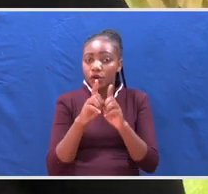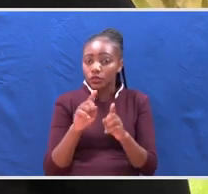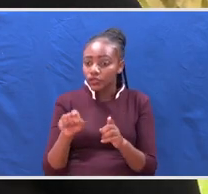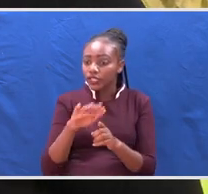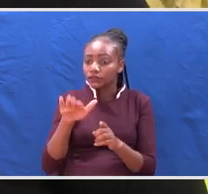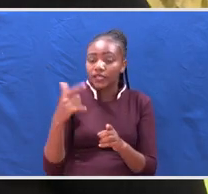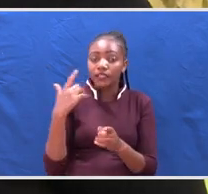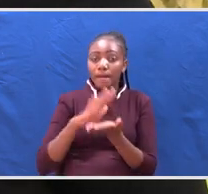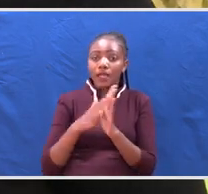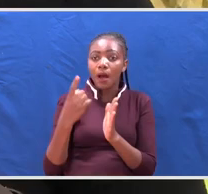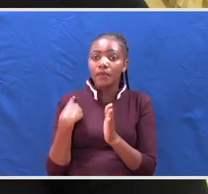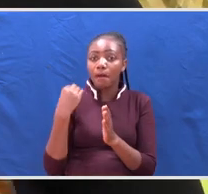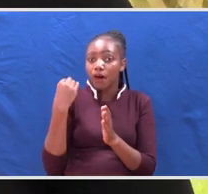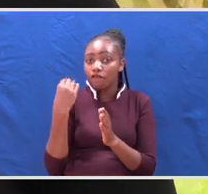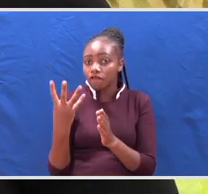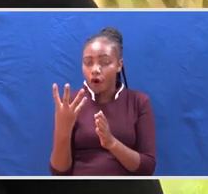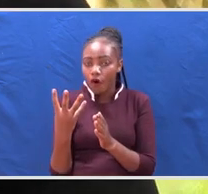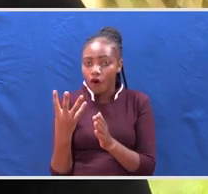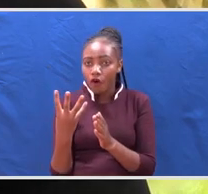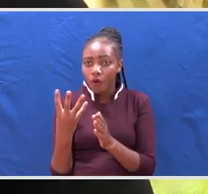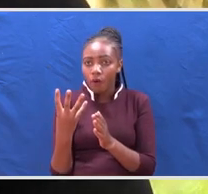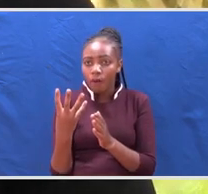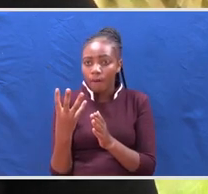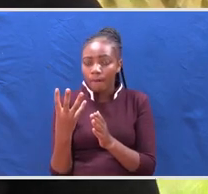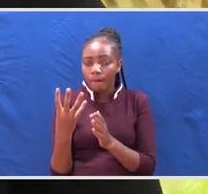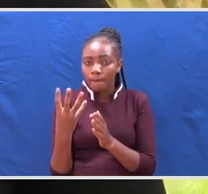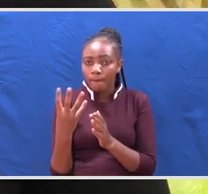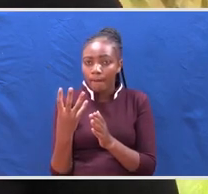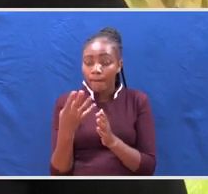4th biodiversity hotspot and a bird hotspot